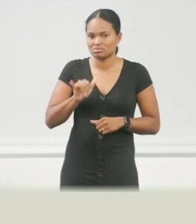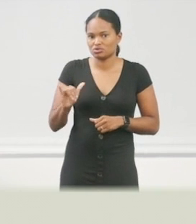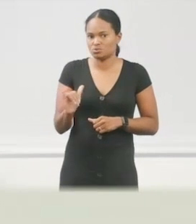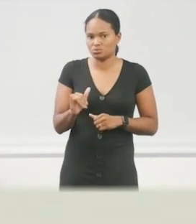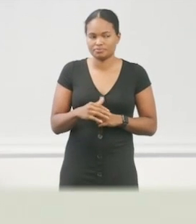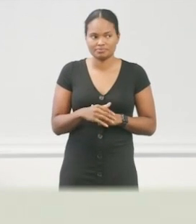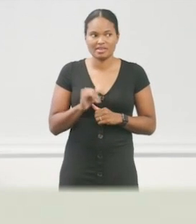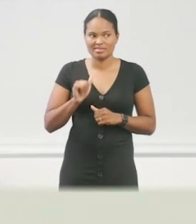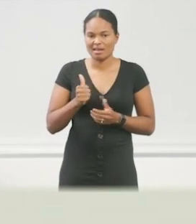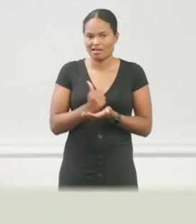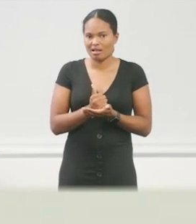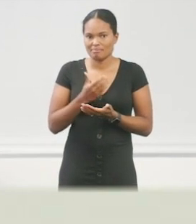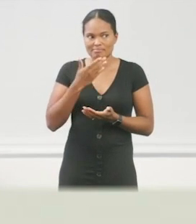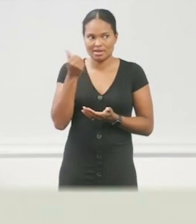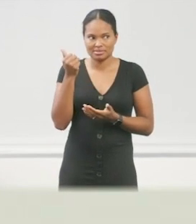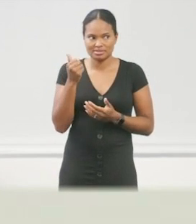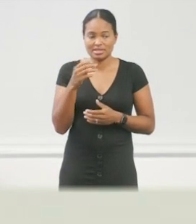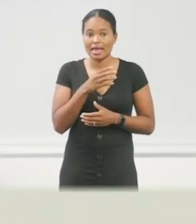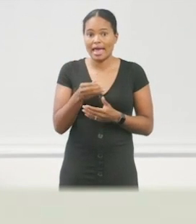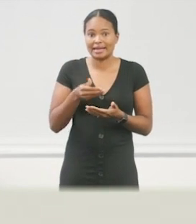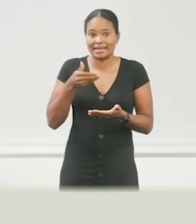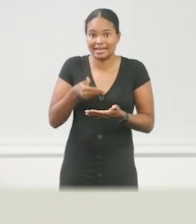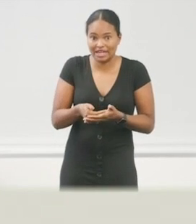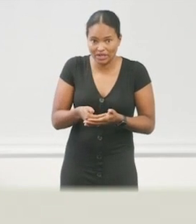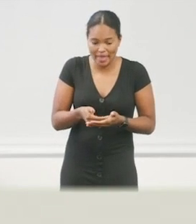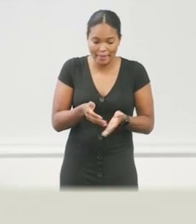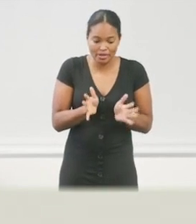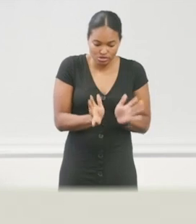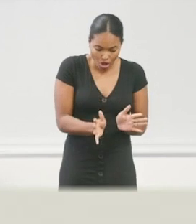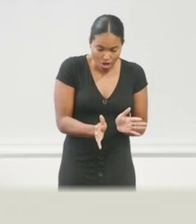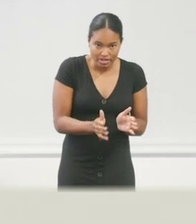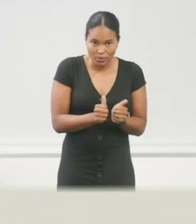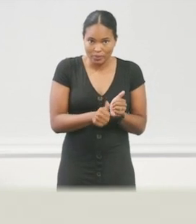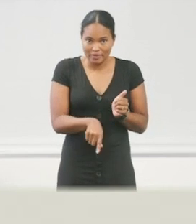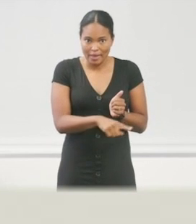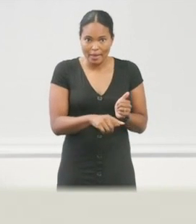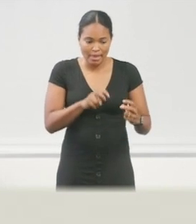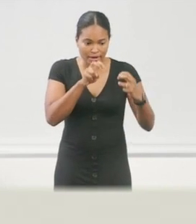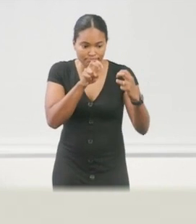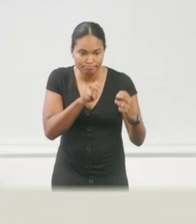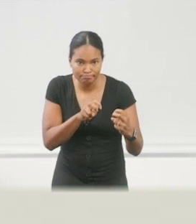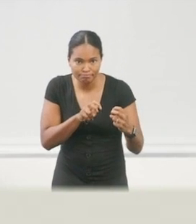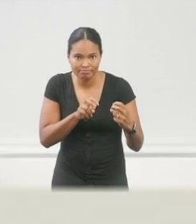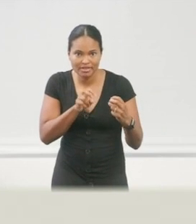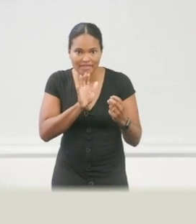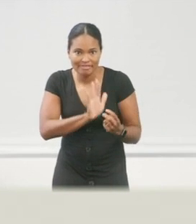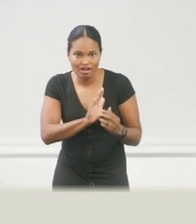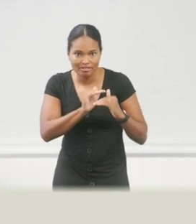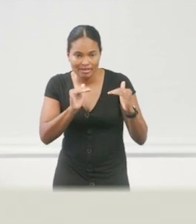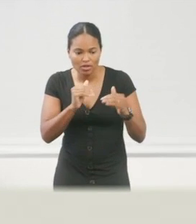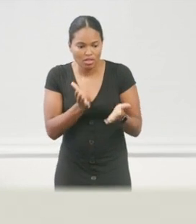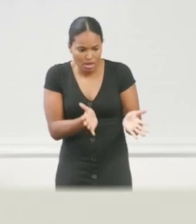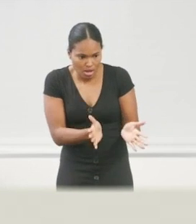help them the best. And being near them and talking to them and getting down on their level and reassuring